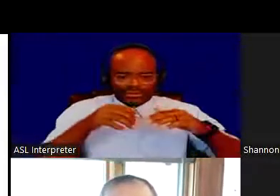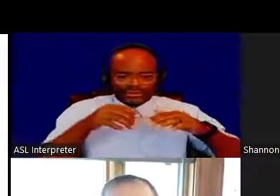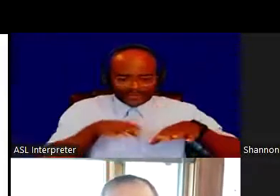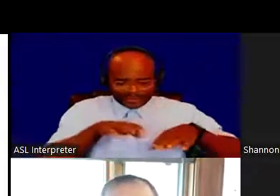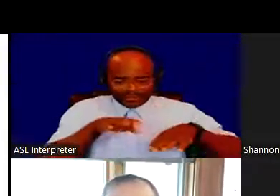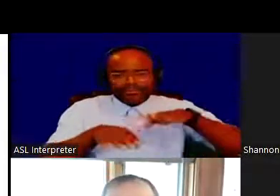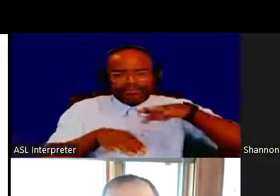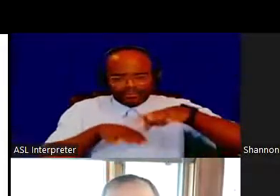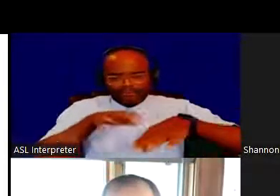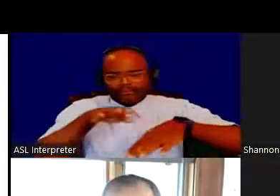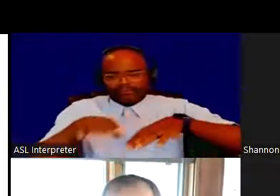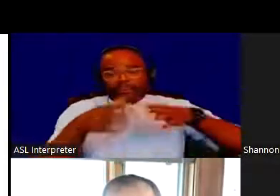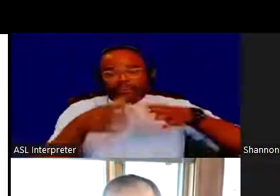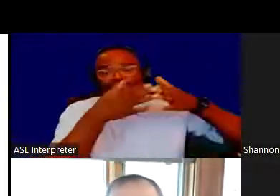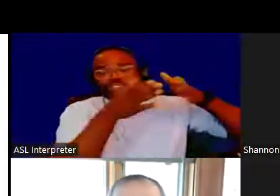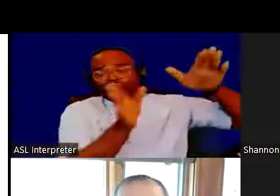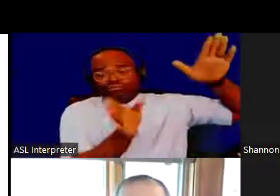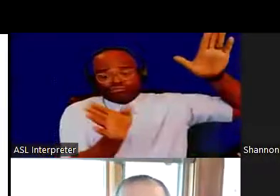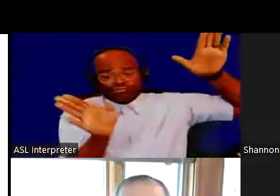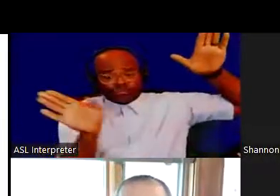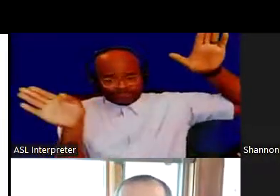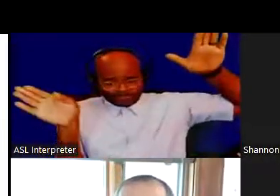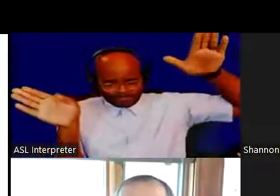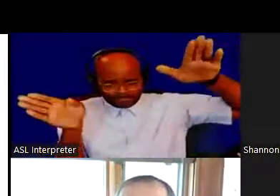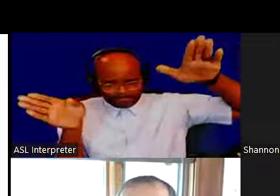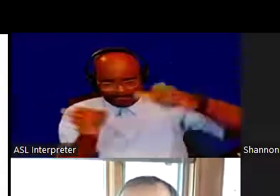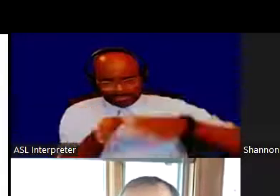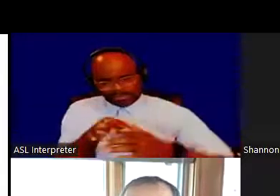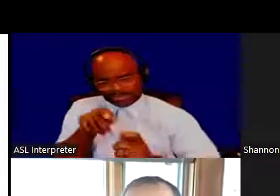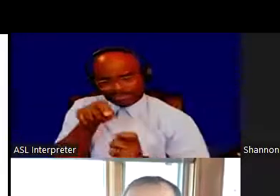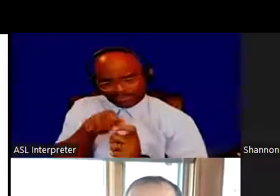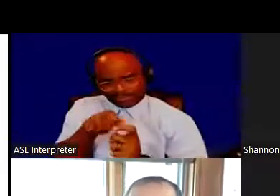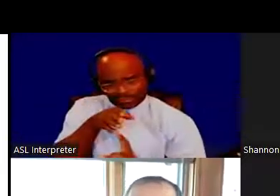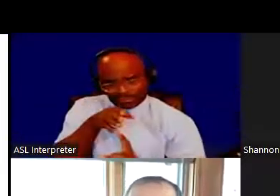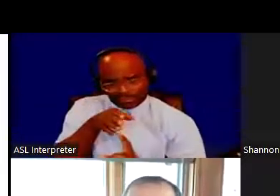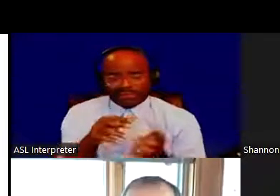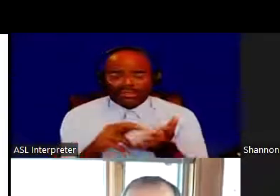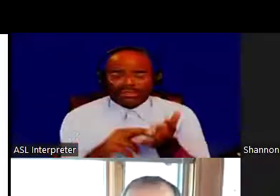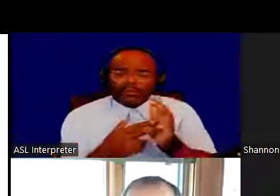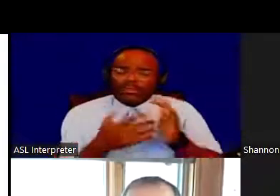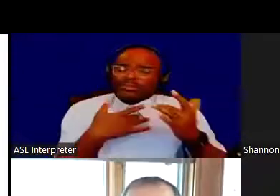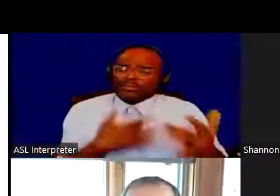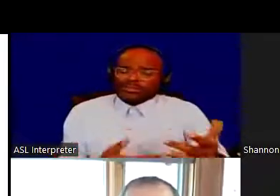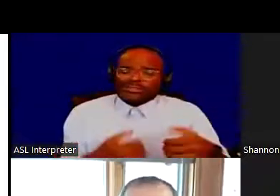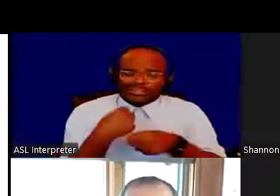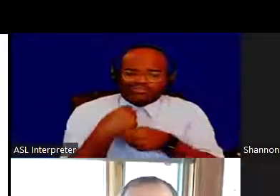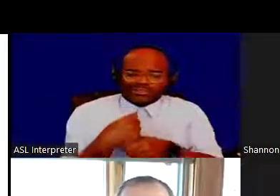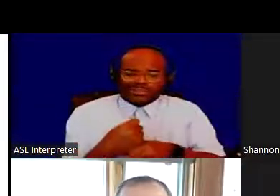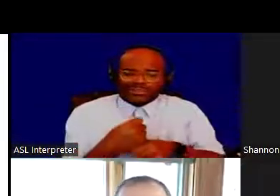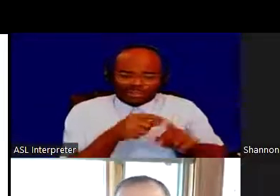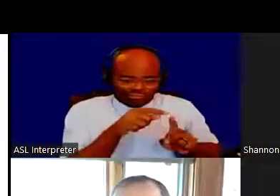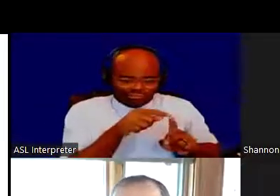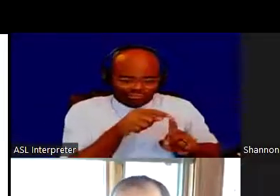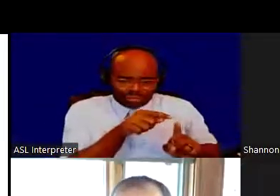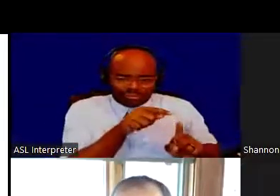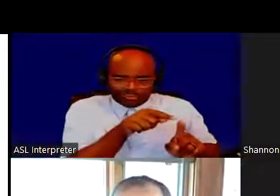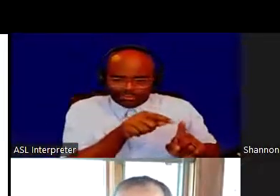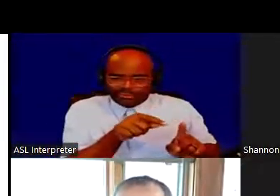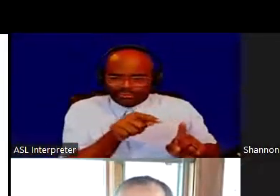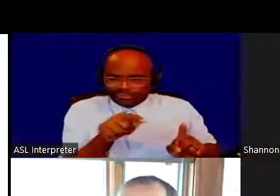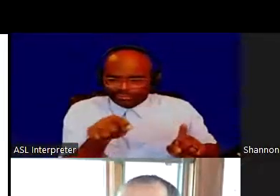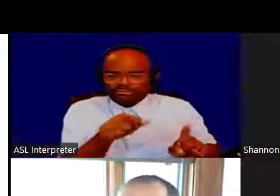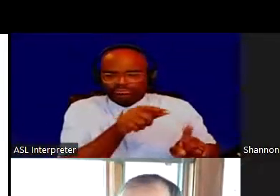to specific, they also create a trail by which you are documenting the